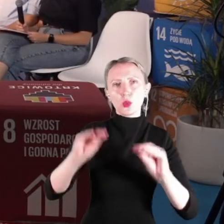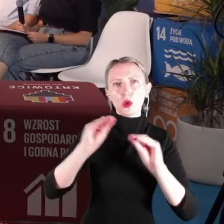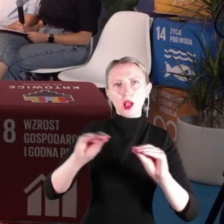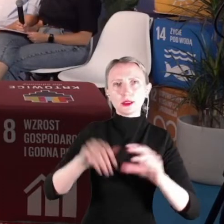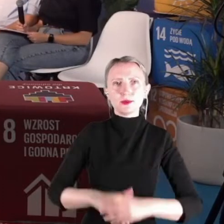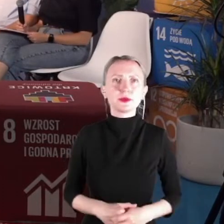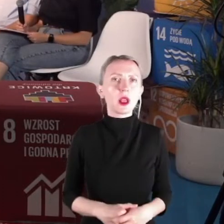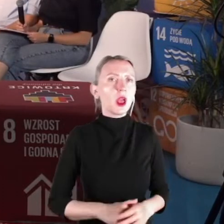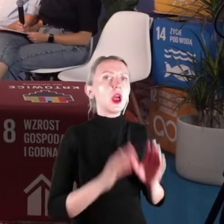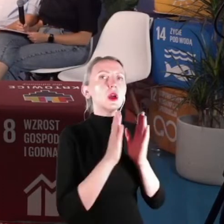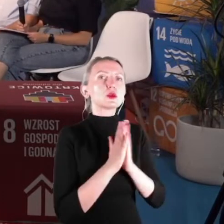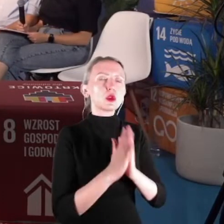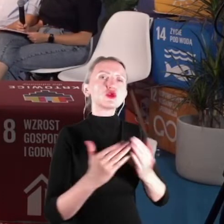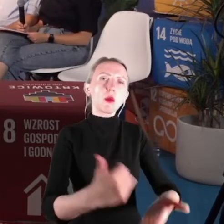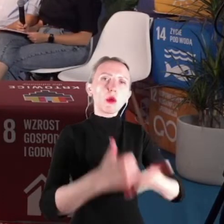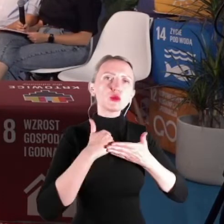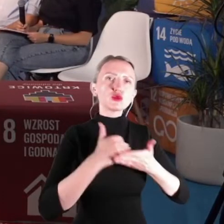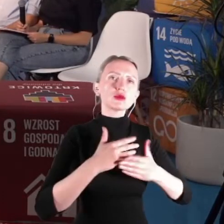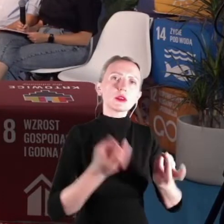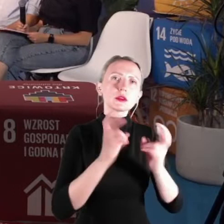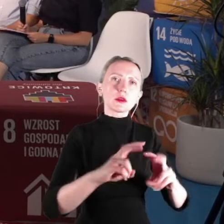the new Taller Tropical Moravia.